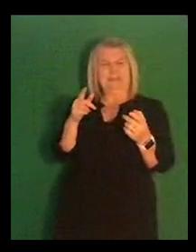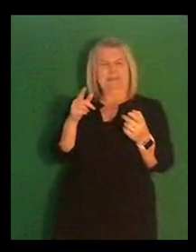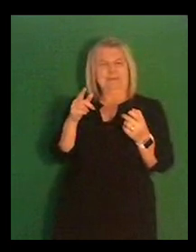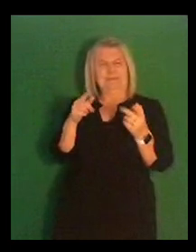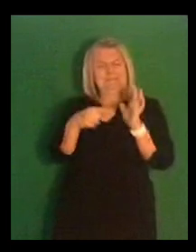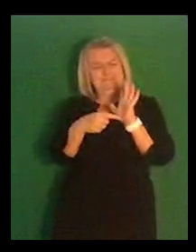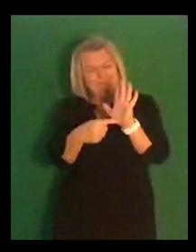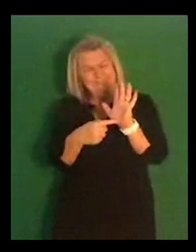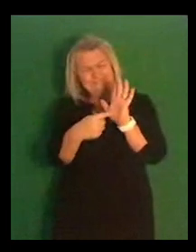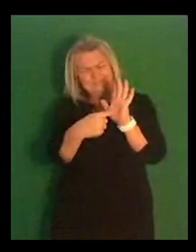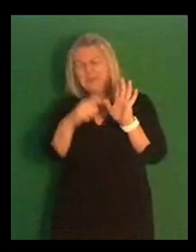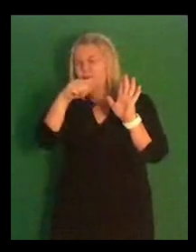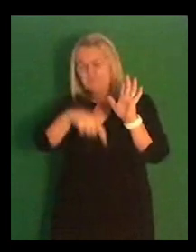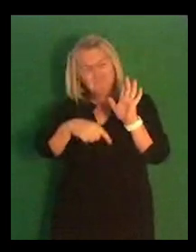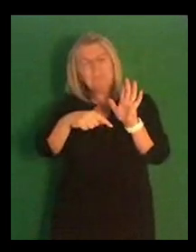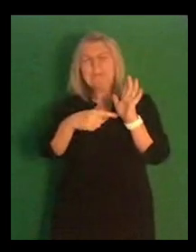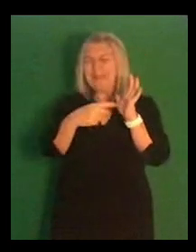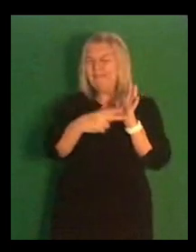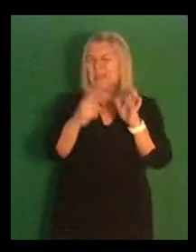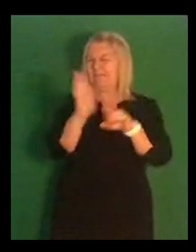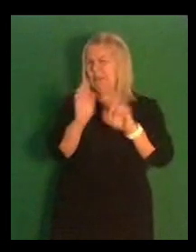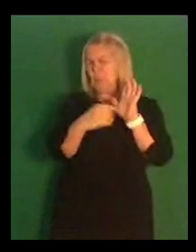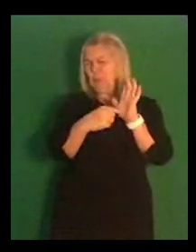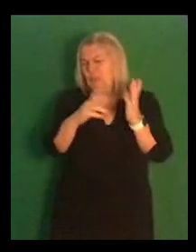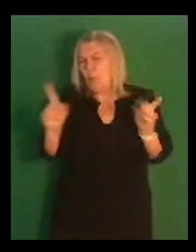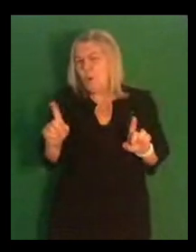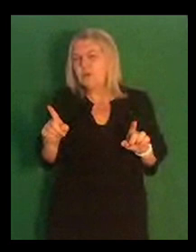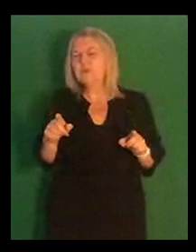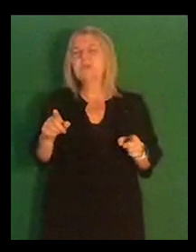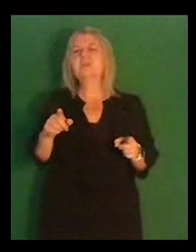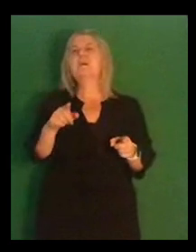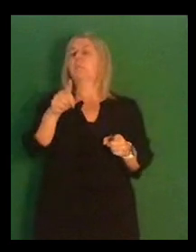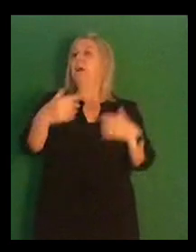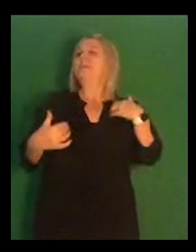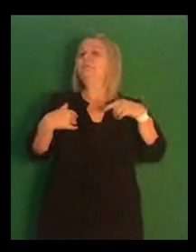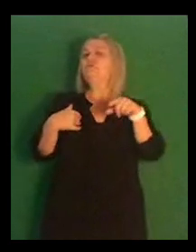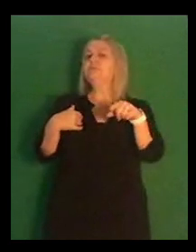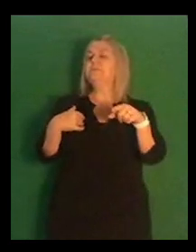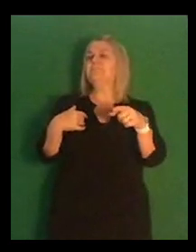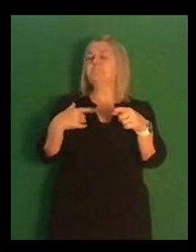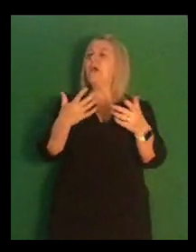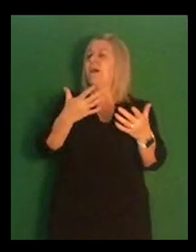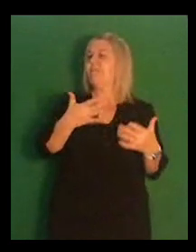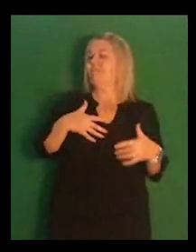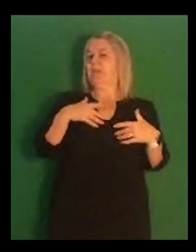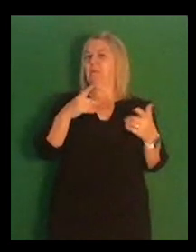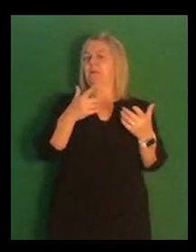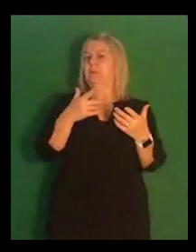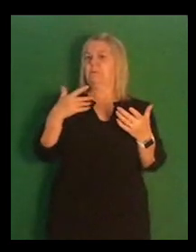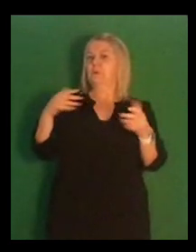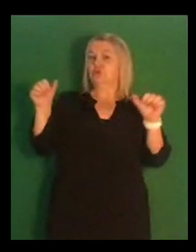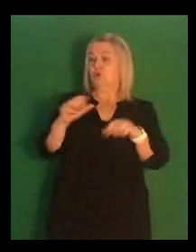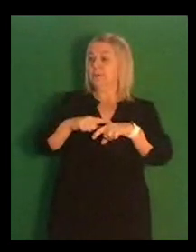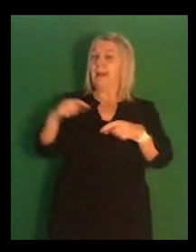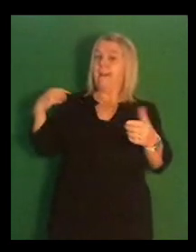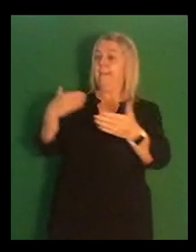place. It's really interesting. But as you say, I think there has been a growing confidence in a really short space of time. And I sort of